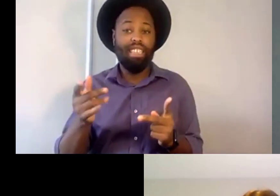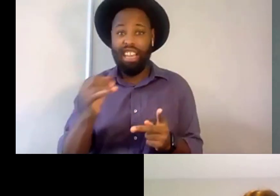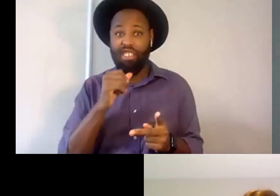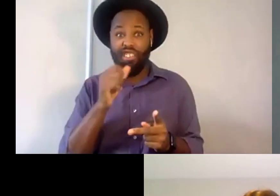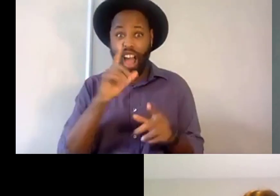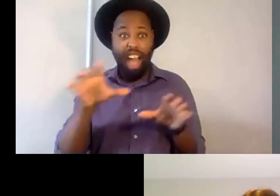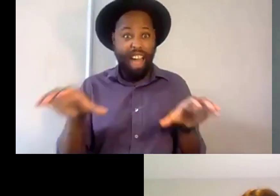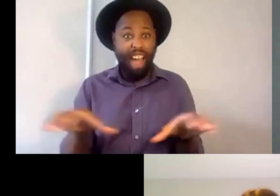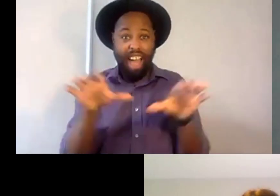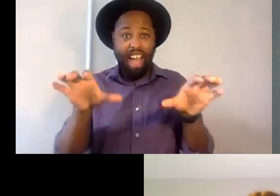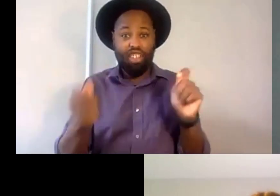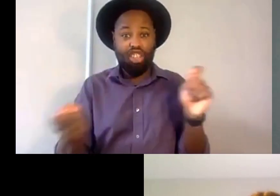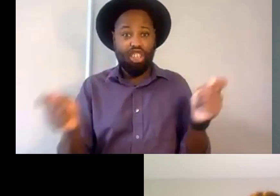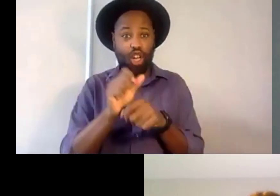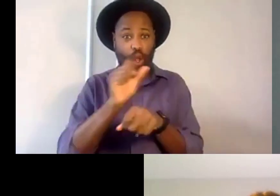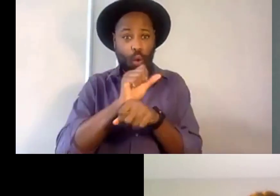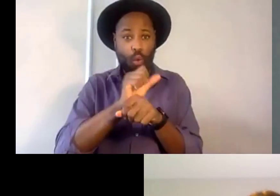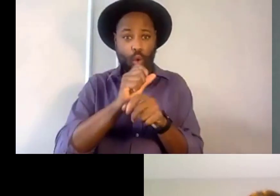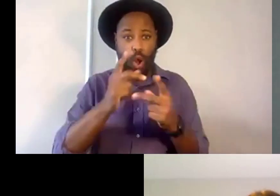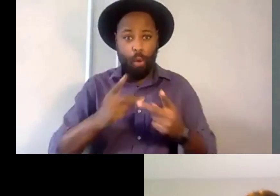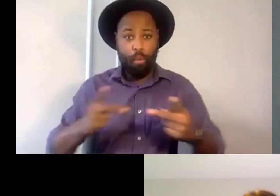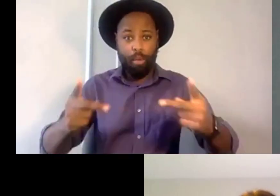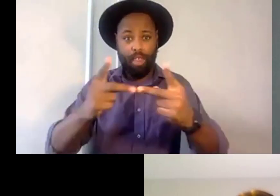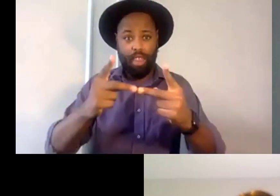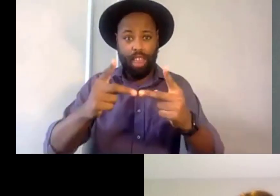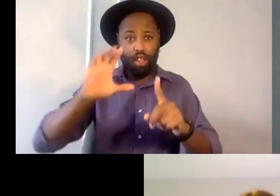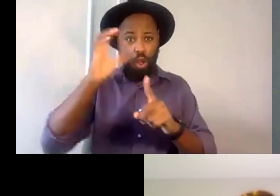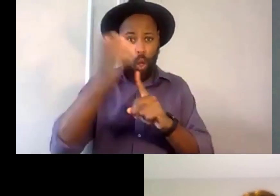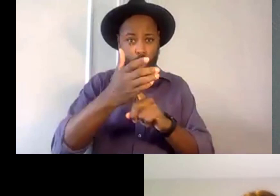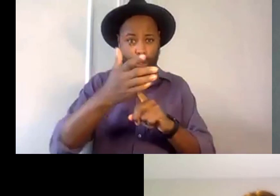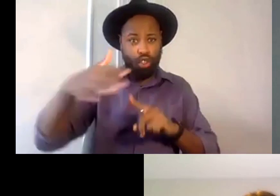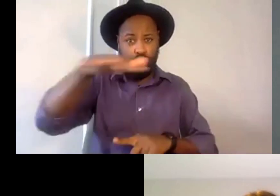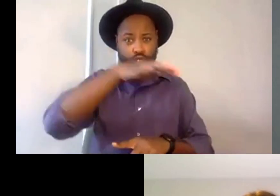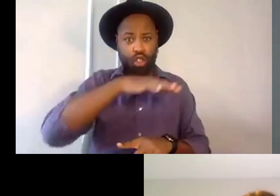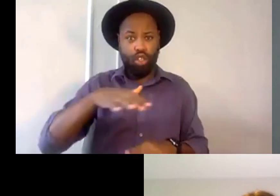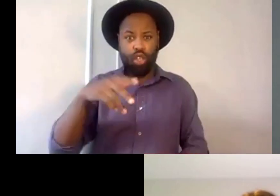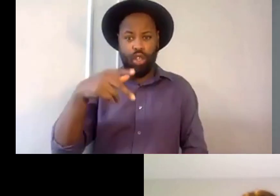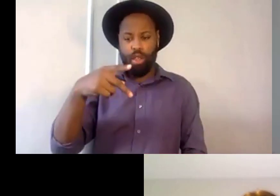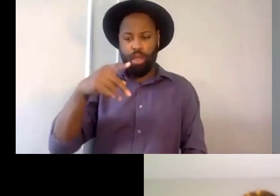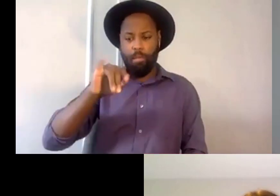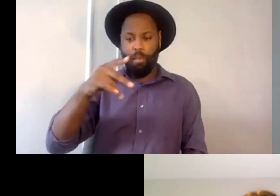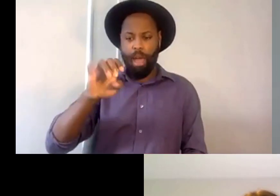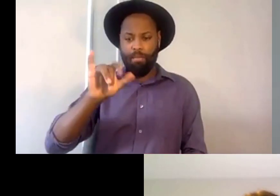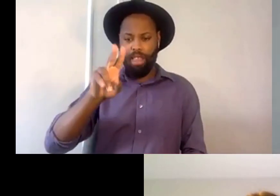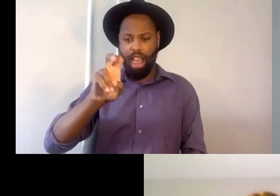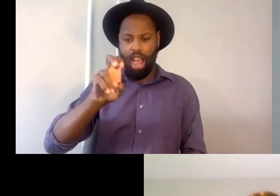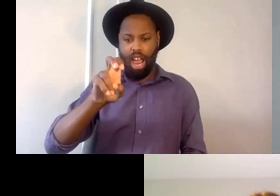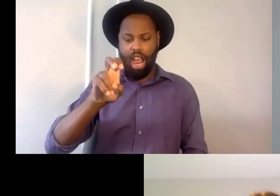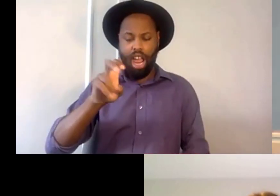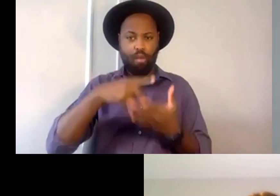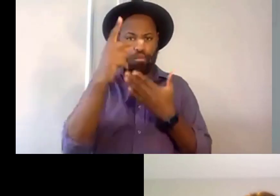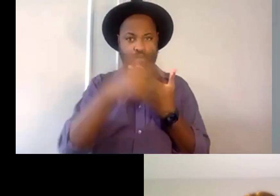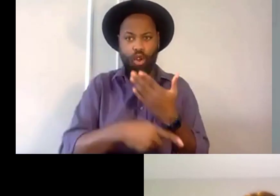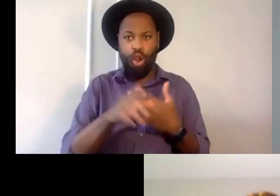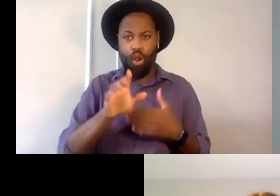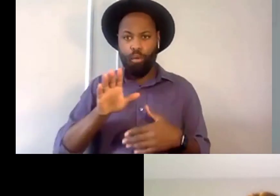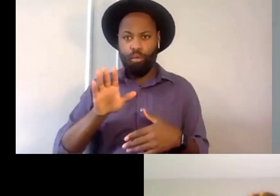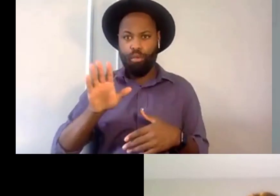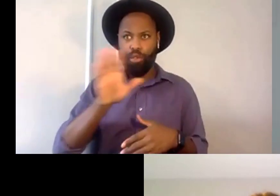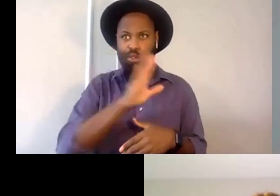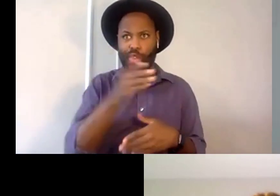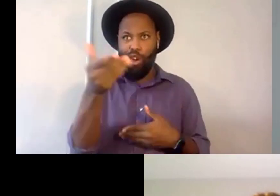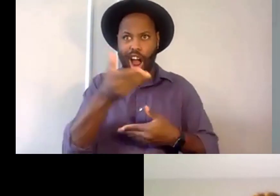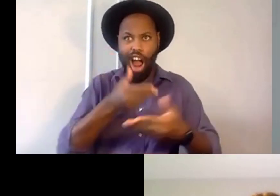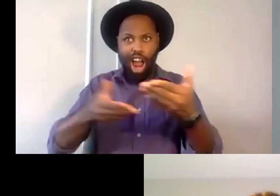the workplace culture, the pipeline programs, the hires that you make, they're not going to